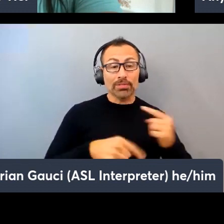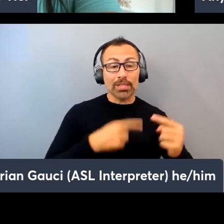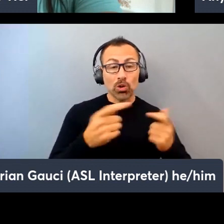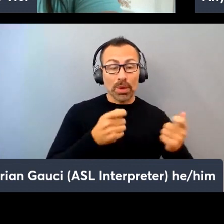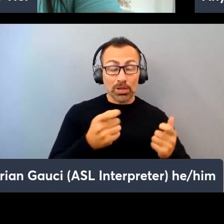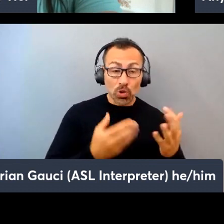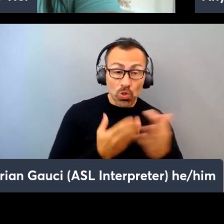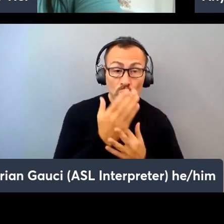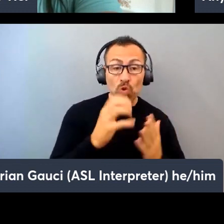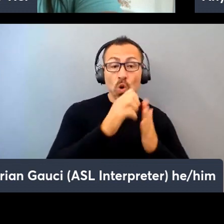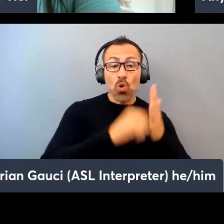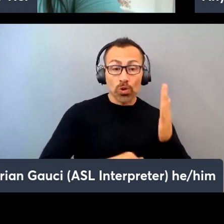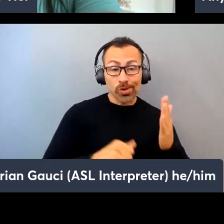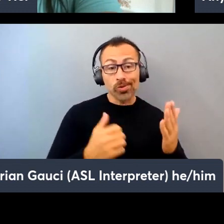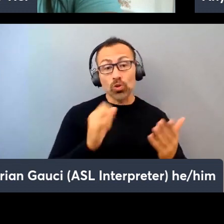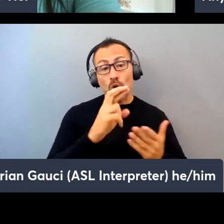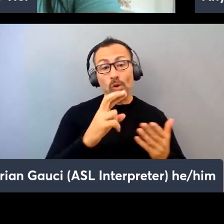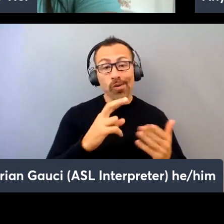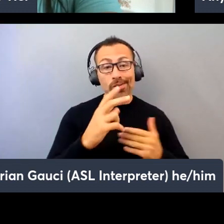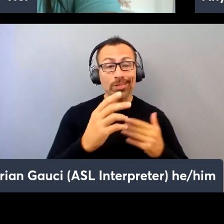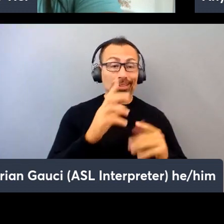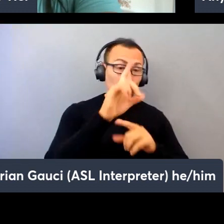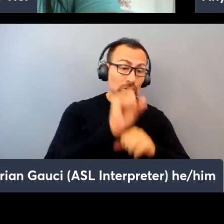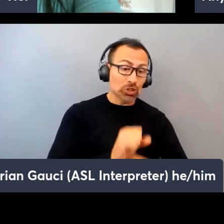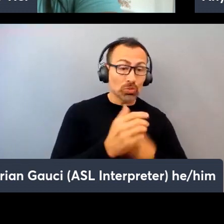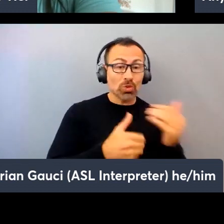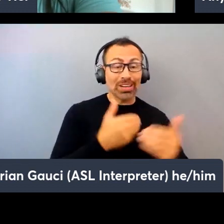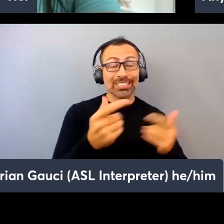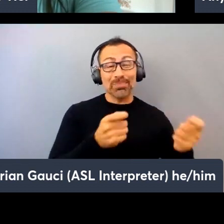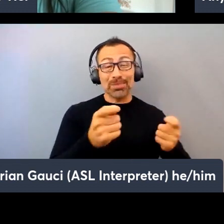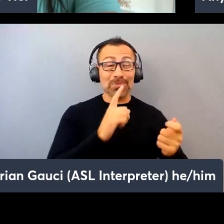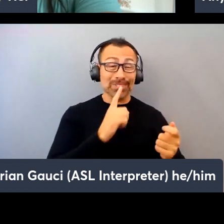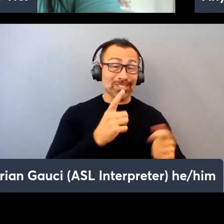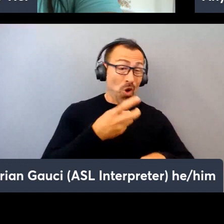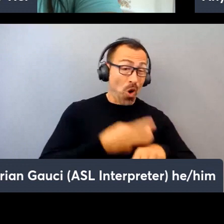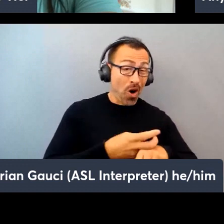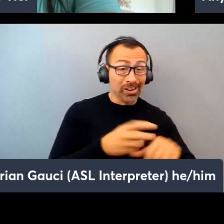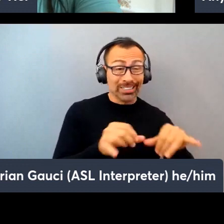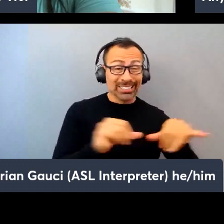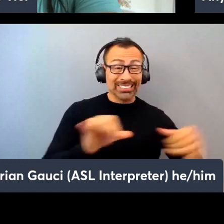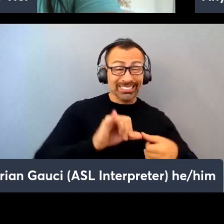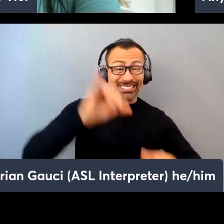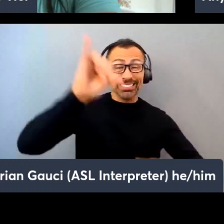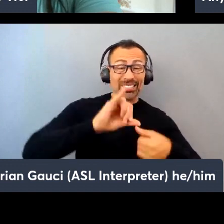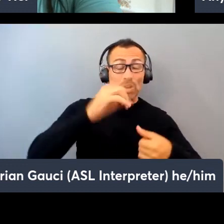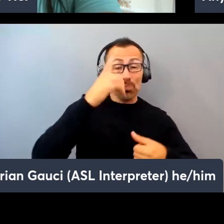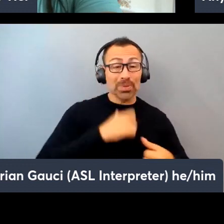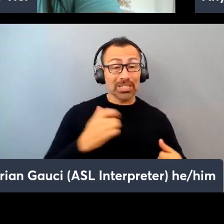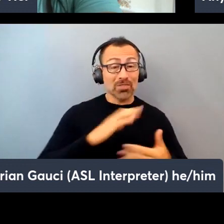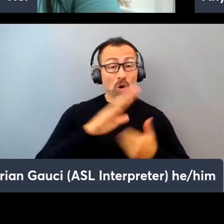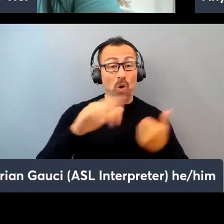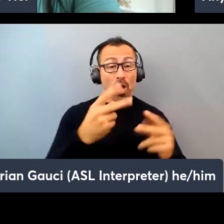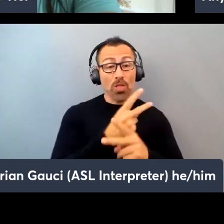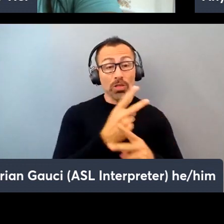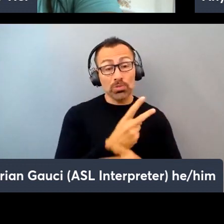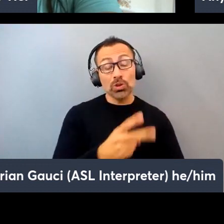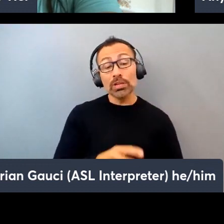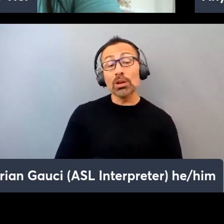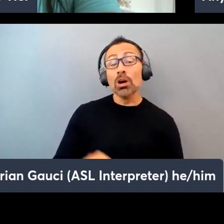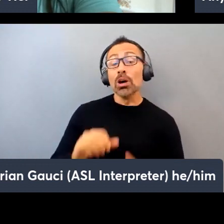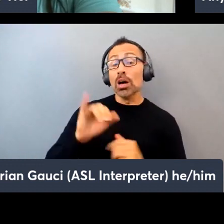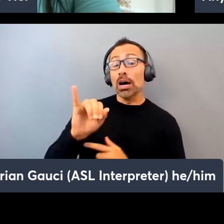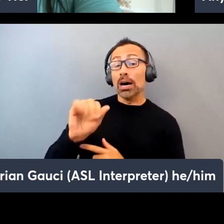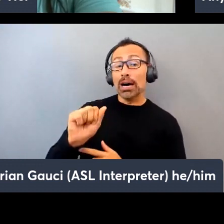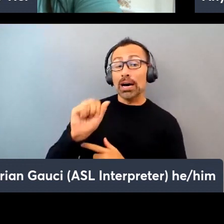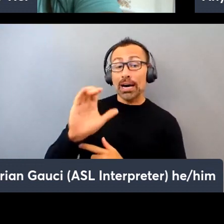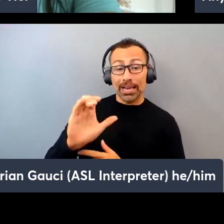traditional, manual process, which is hard to scale with all the cloud computing. So with IAC, we write config